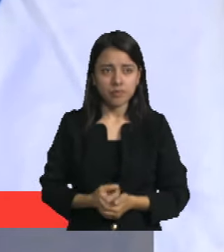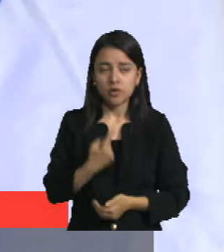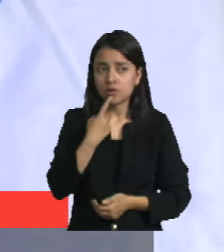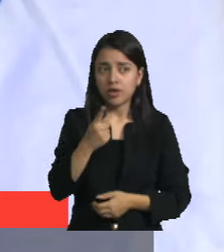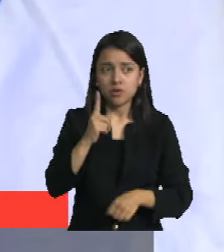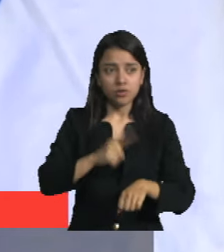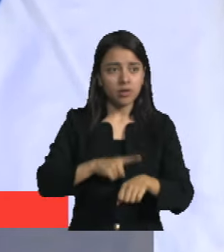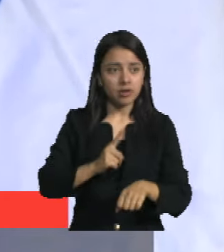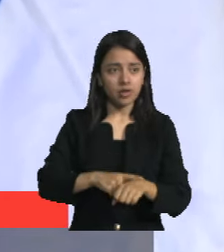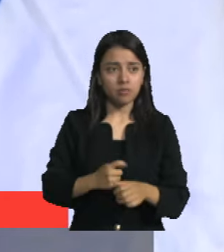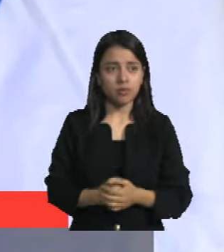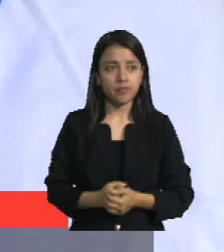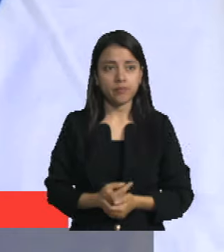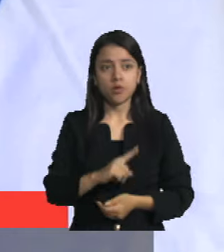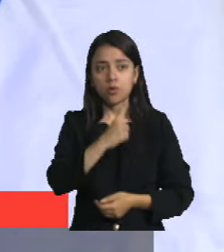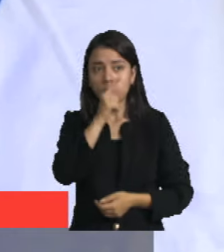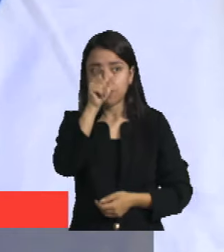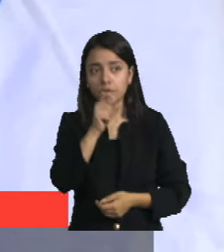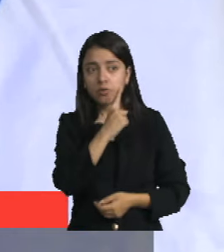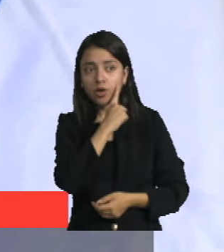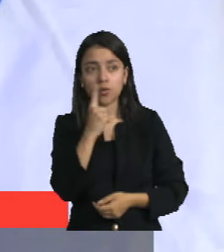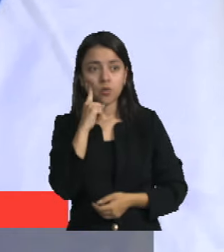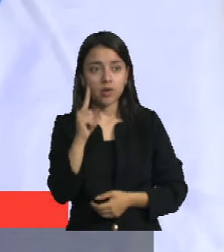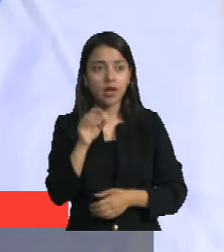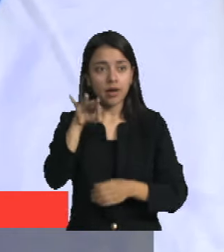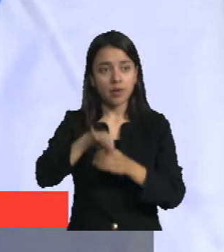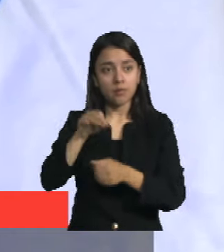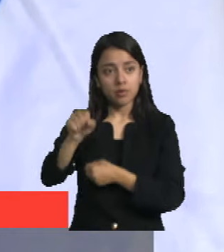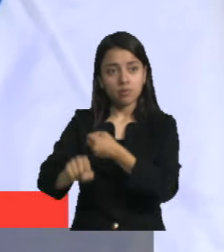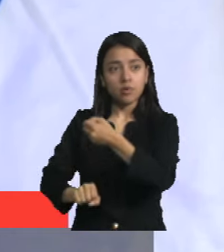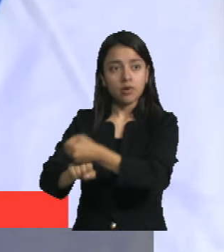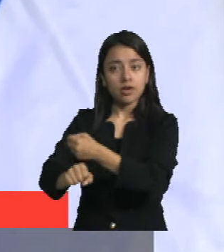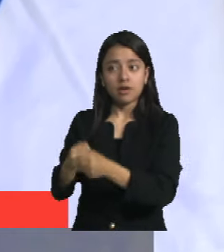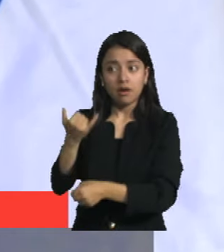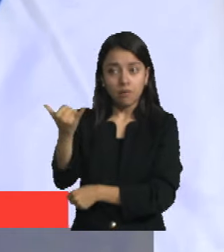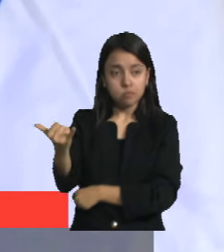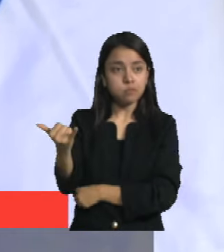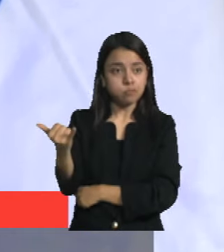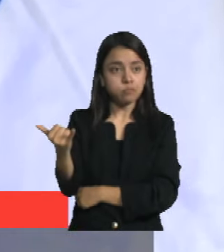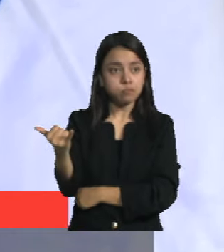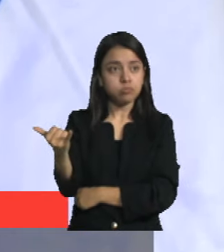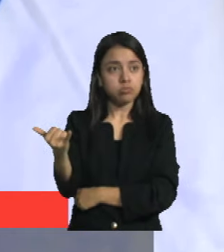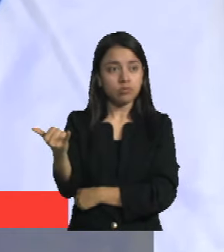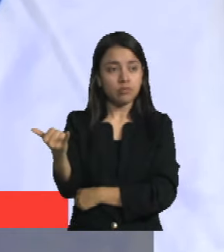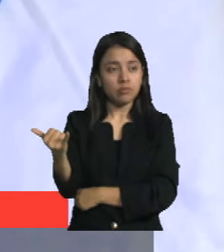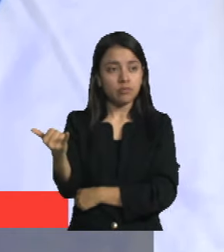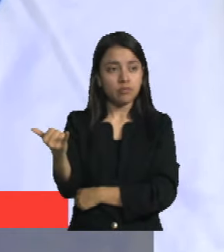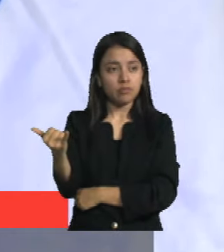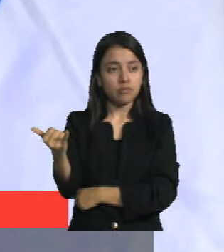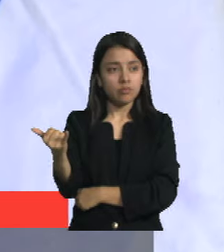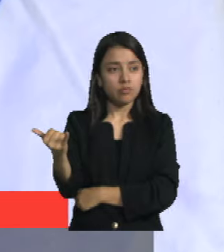that any Jewish person that votes for her, especially now,